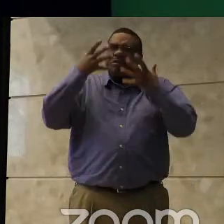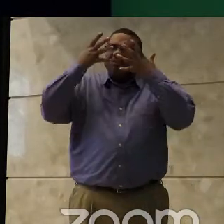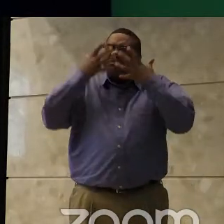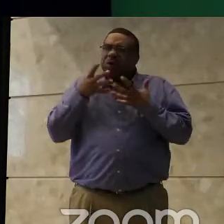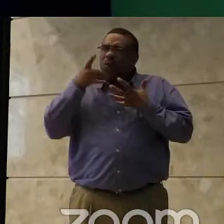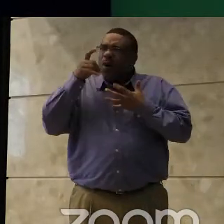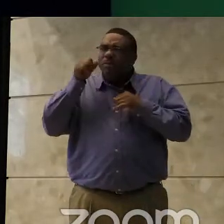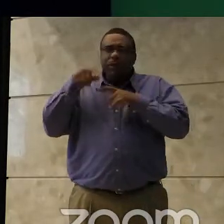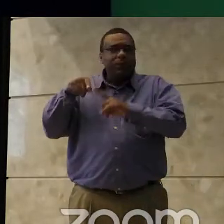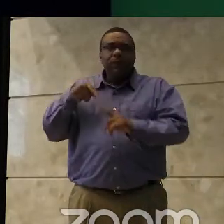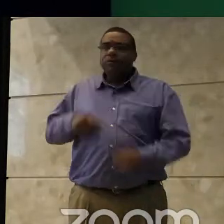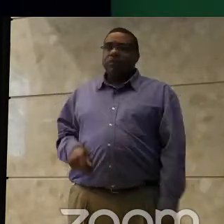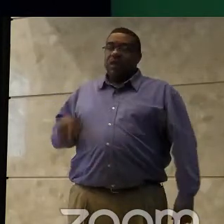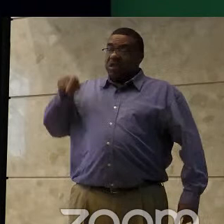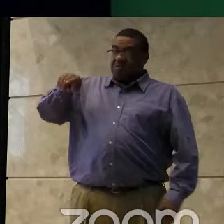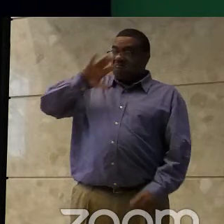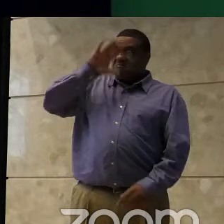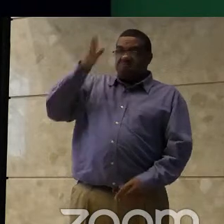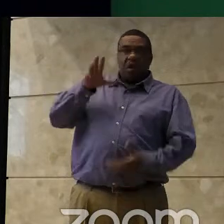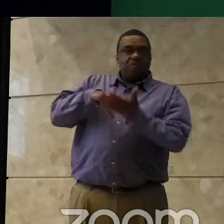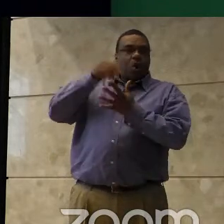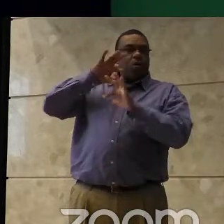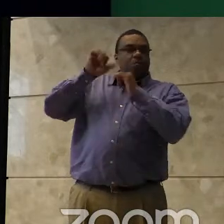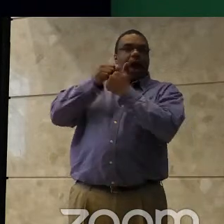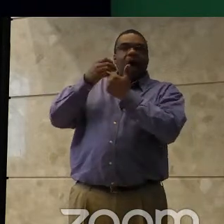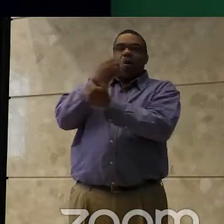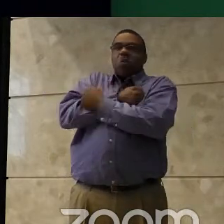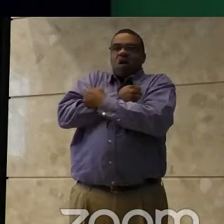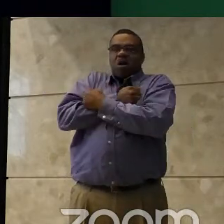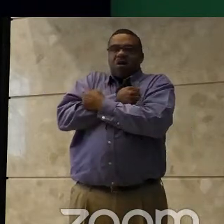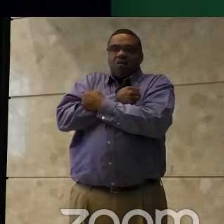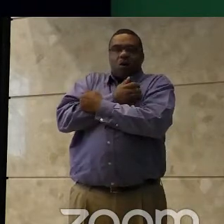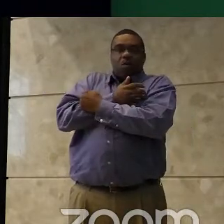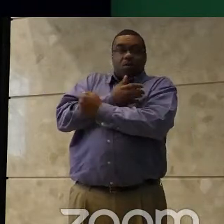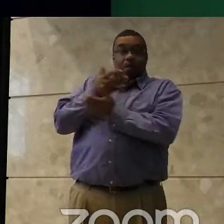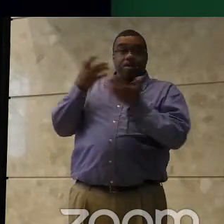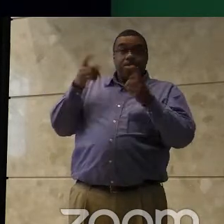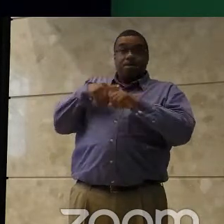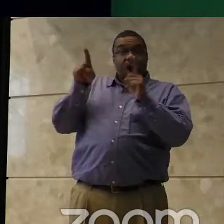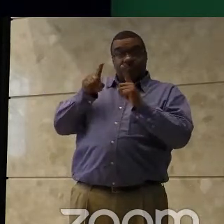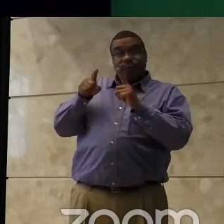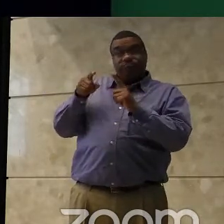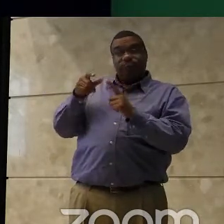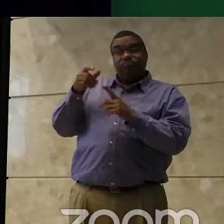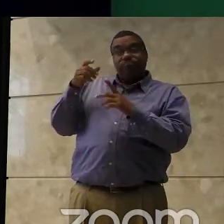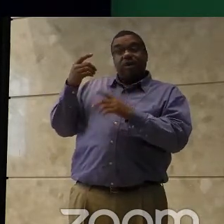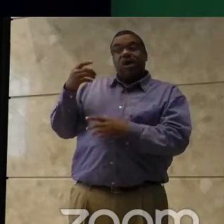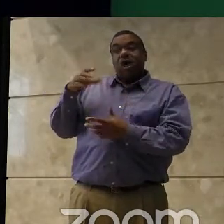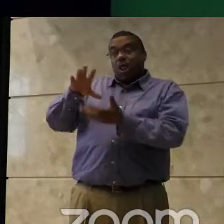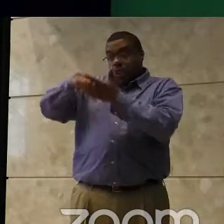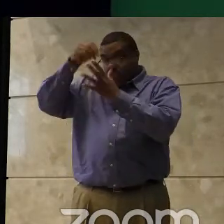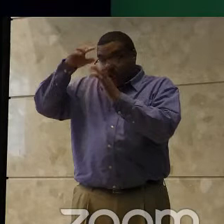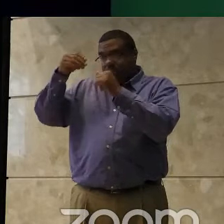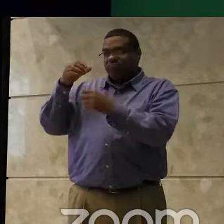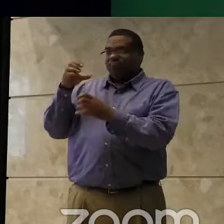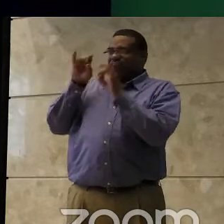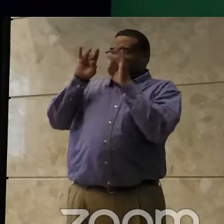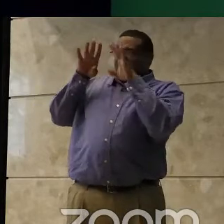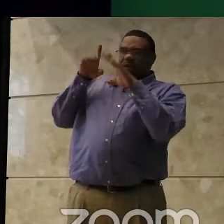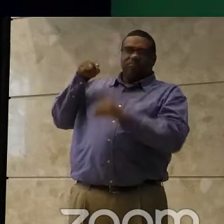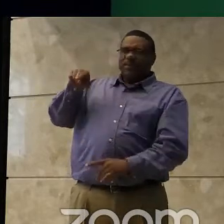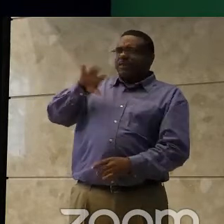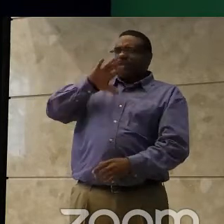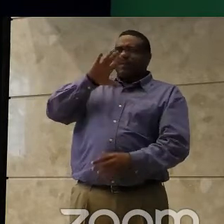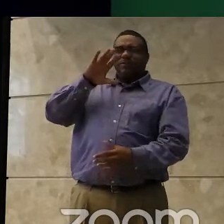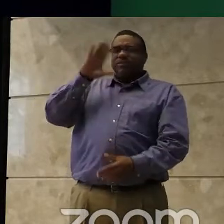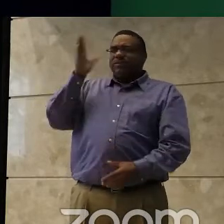never learned to love. He was taught to hate. He never had the joy of